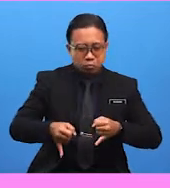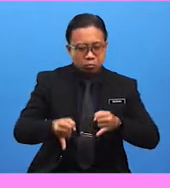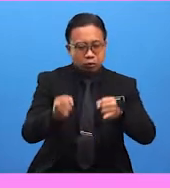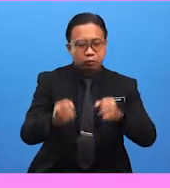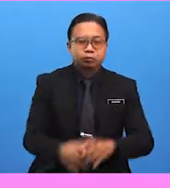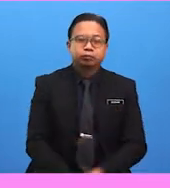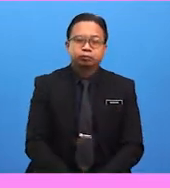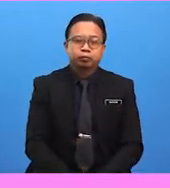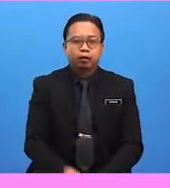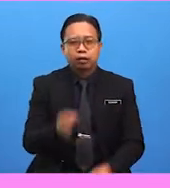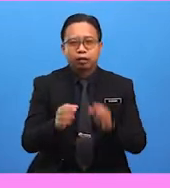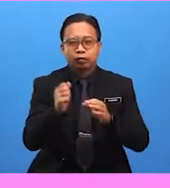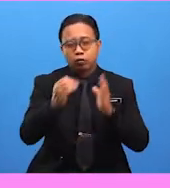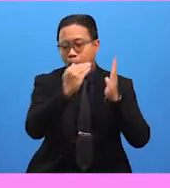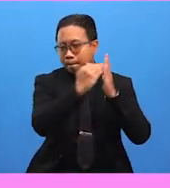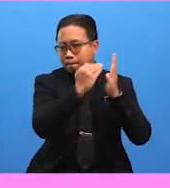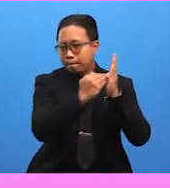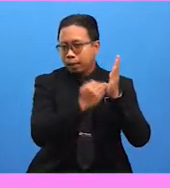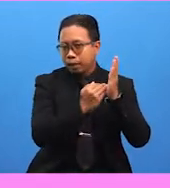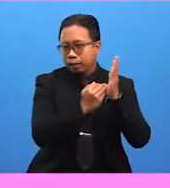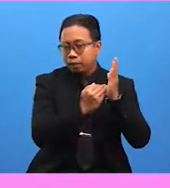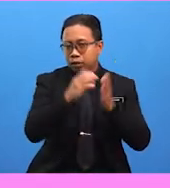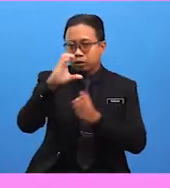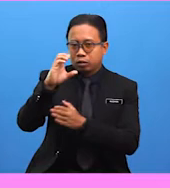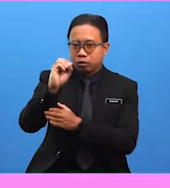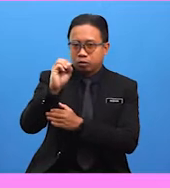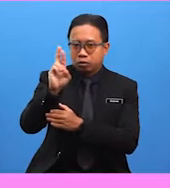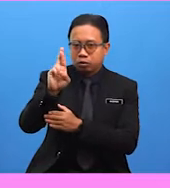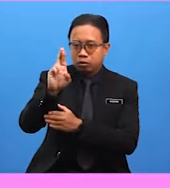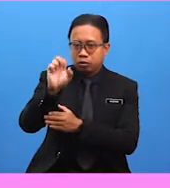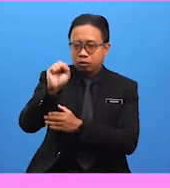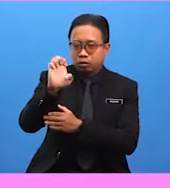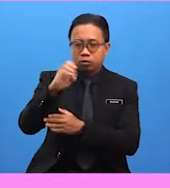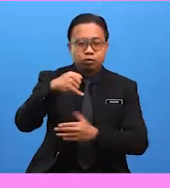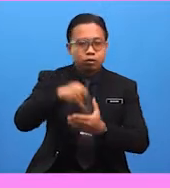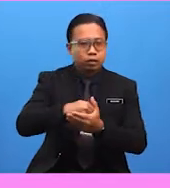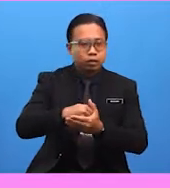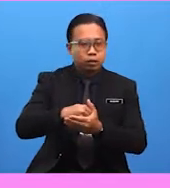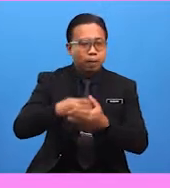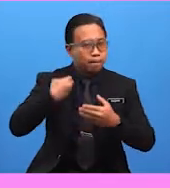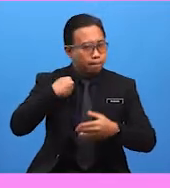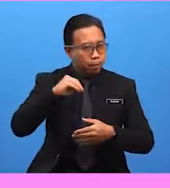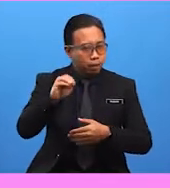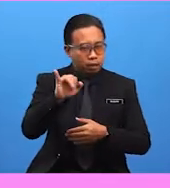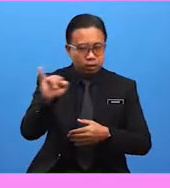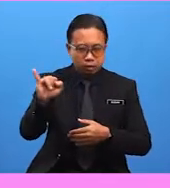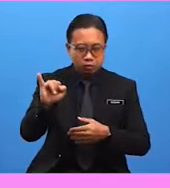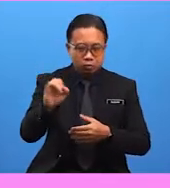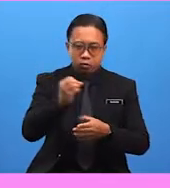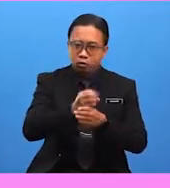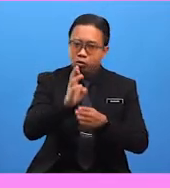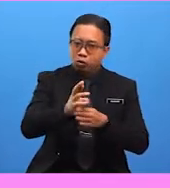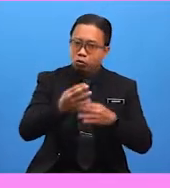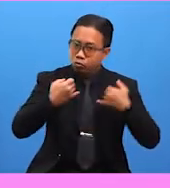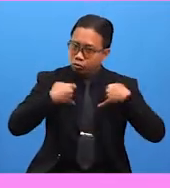If you plan to pursue a course in marketing or sales, then